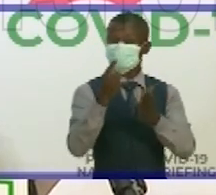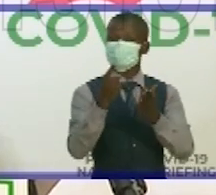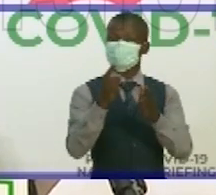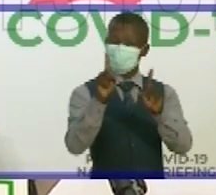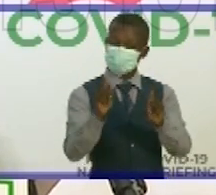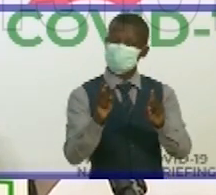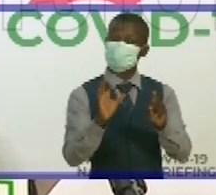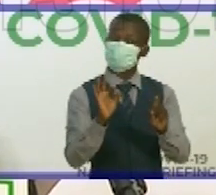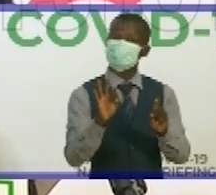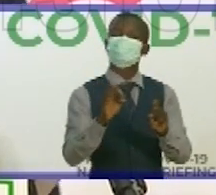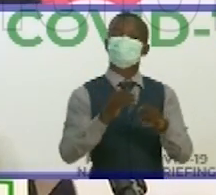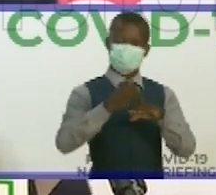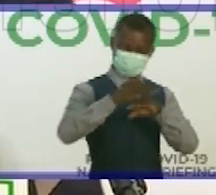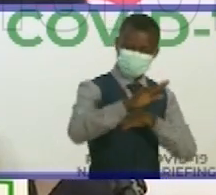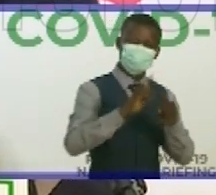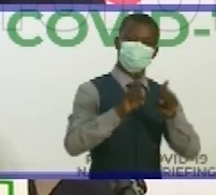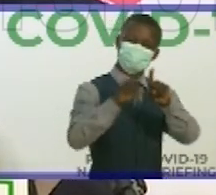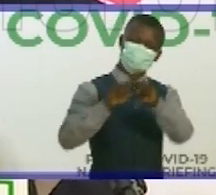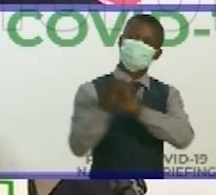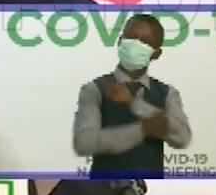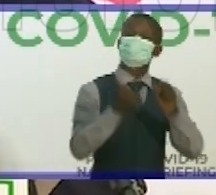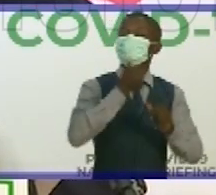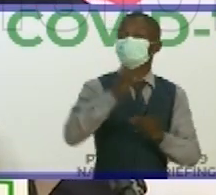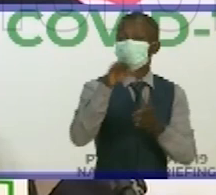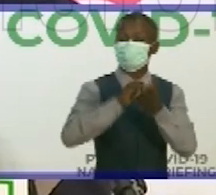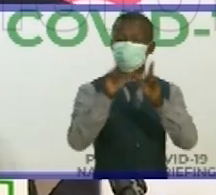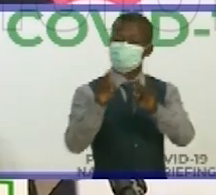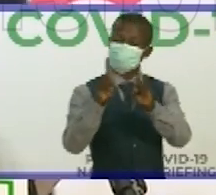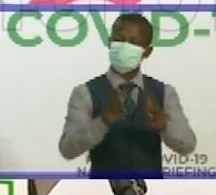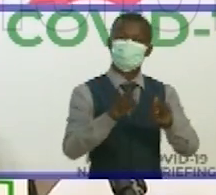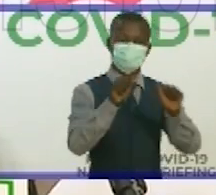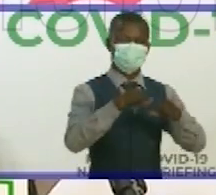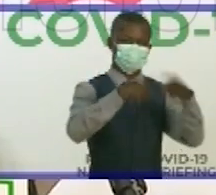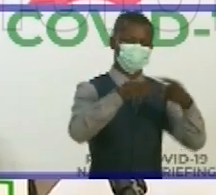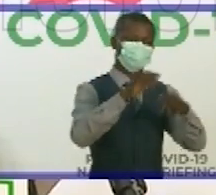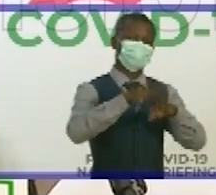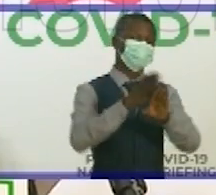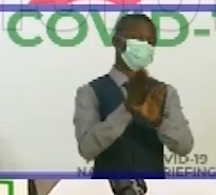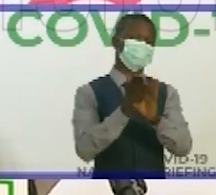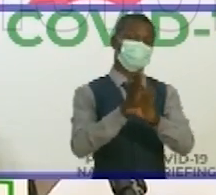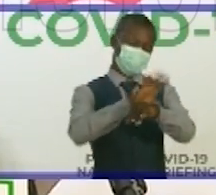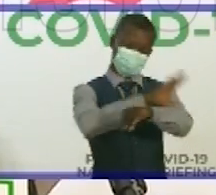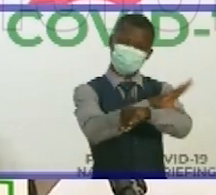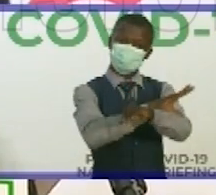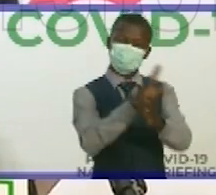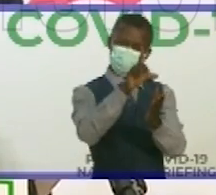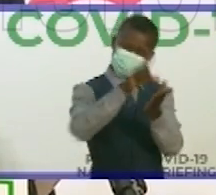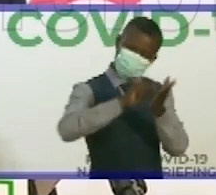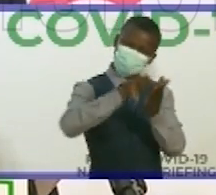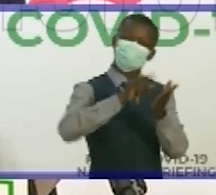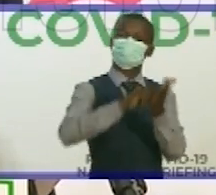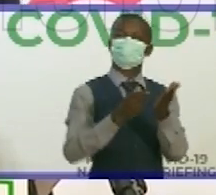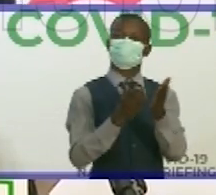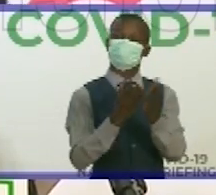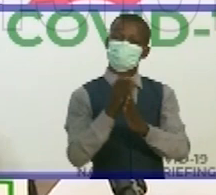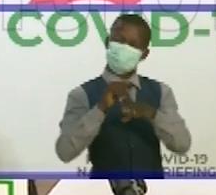So whoever has been tested can access their results once they've been notified that their results are ready through a text